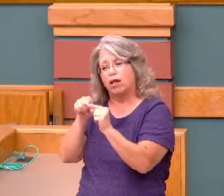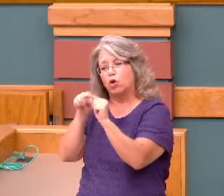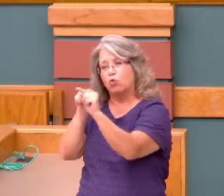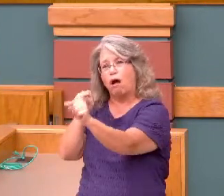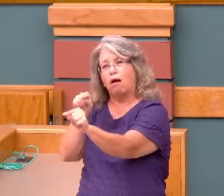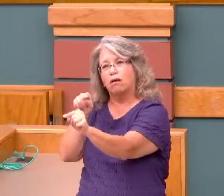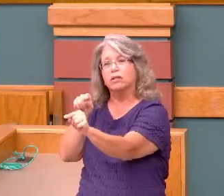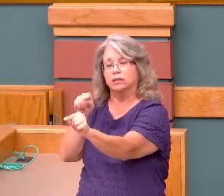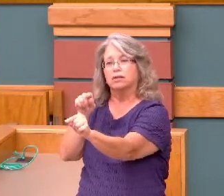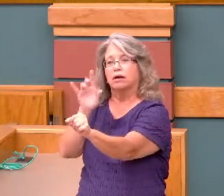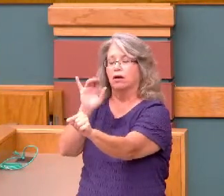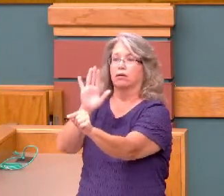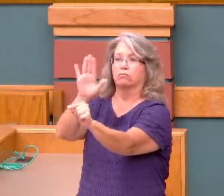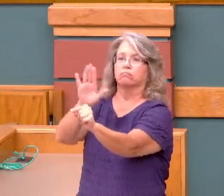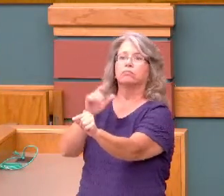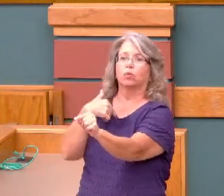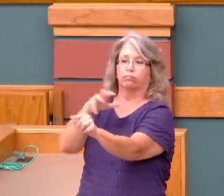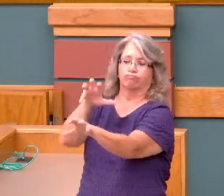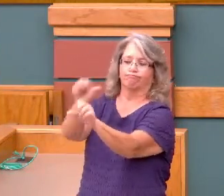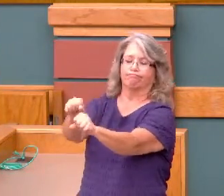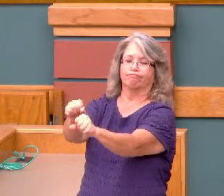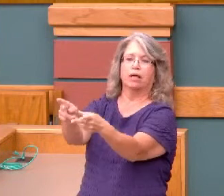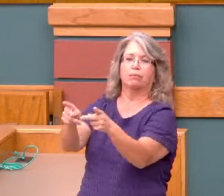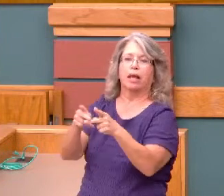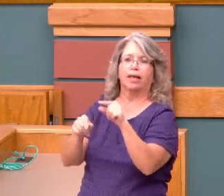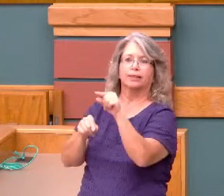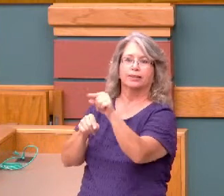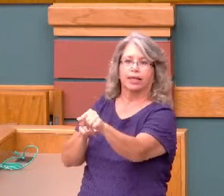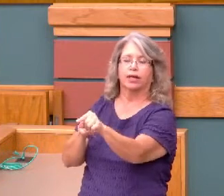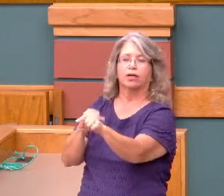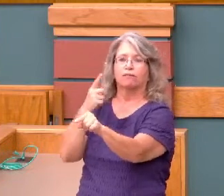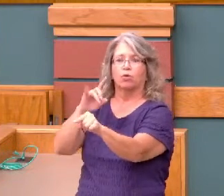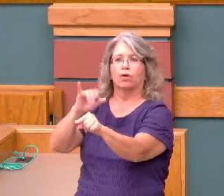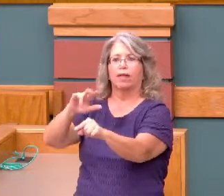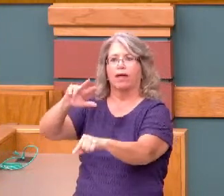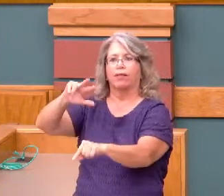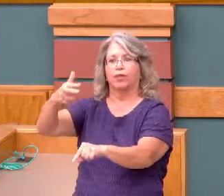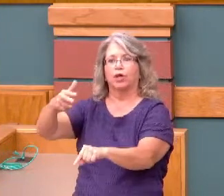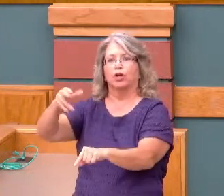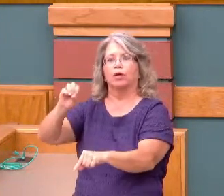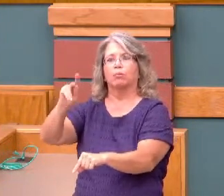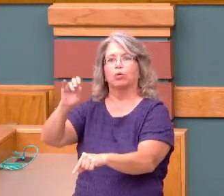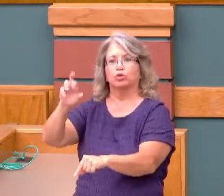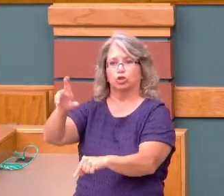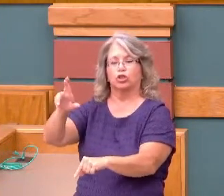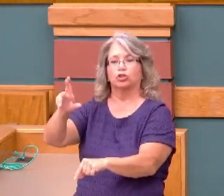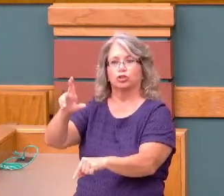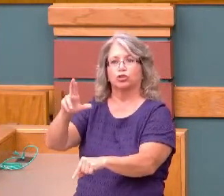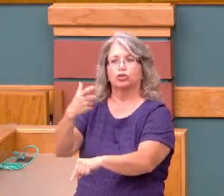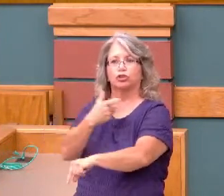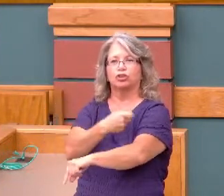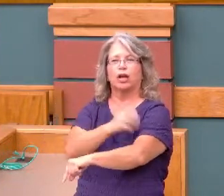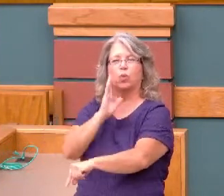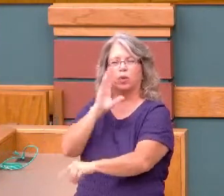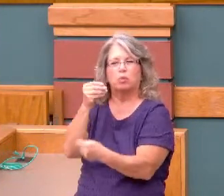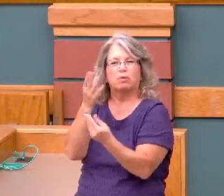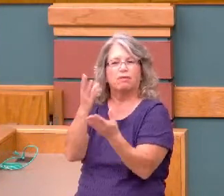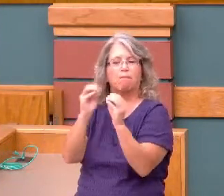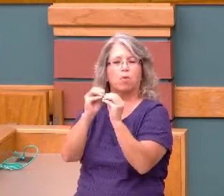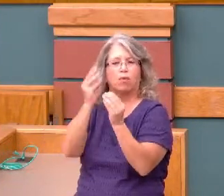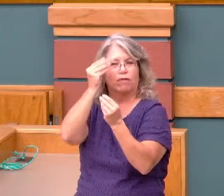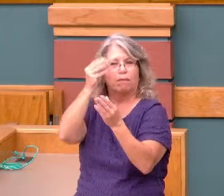have more details very soon on how booster shots will roll out, and we plan on bringing those to you in the coming